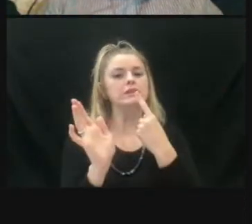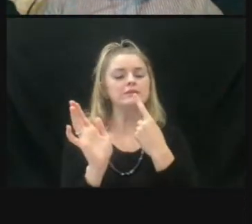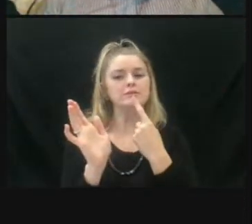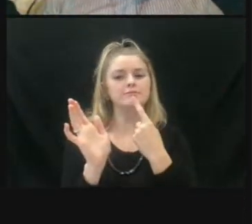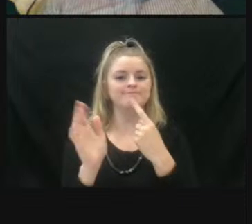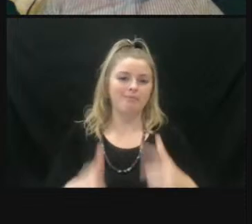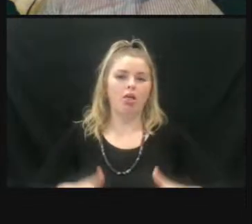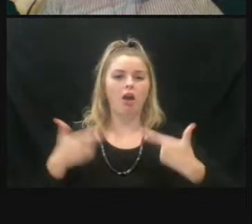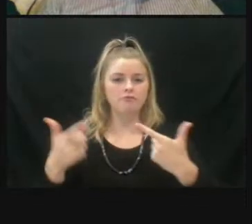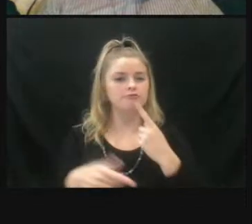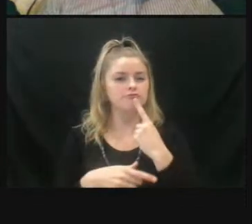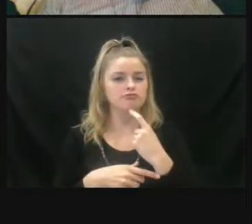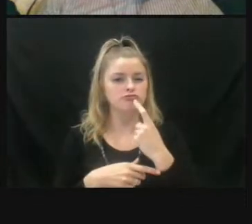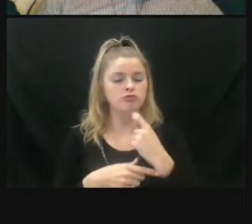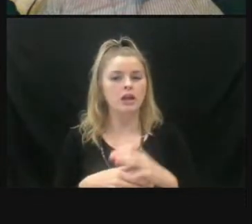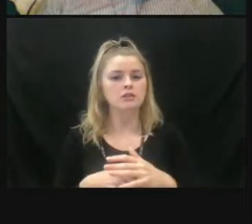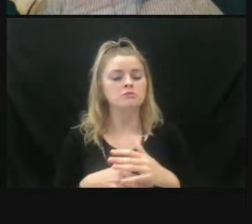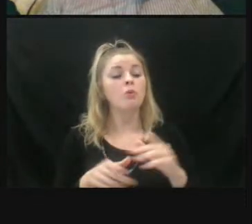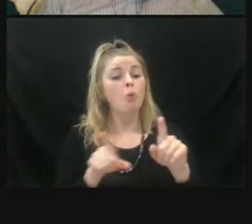objects. And